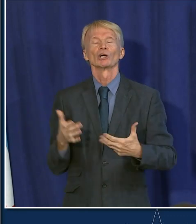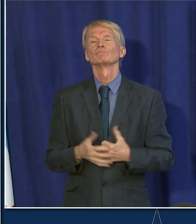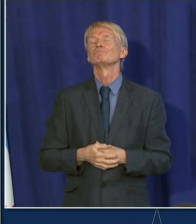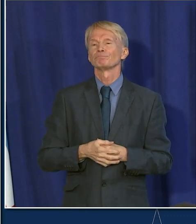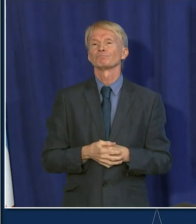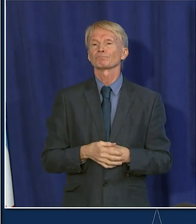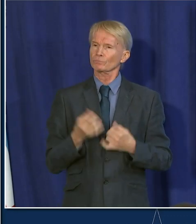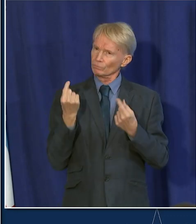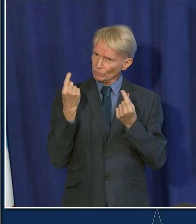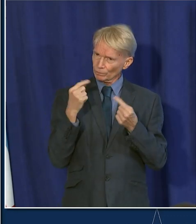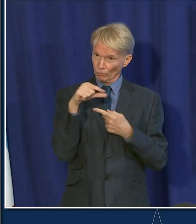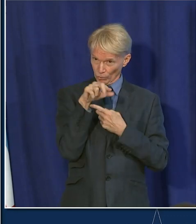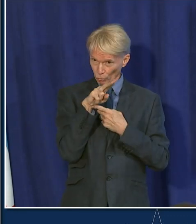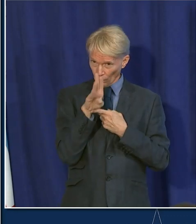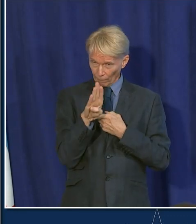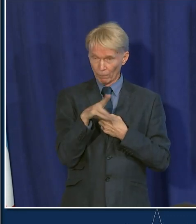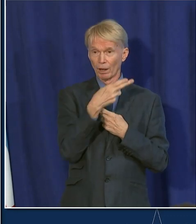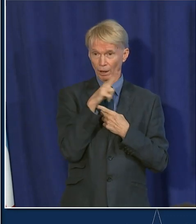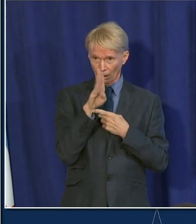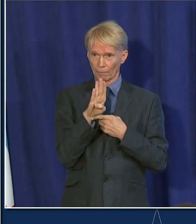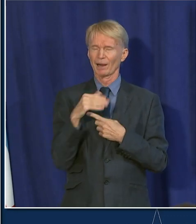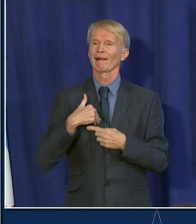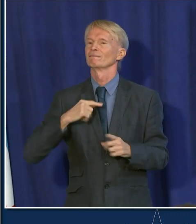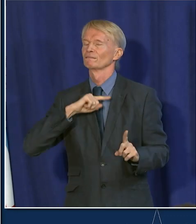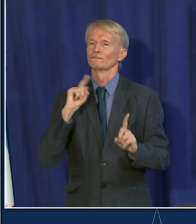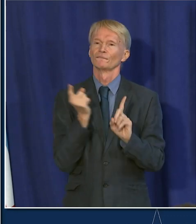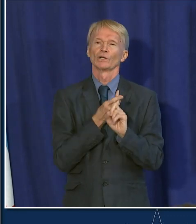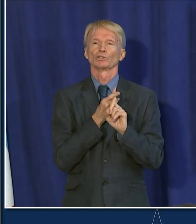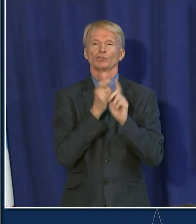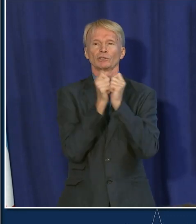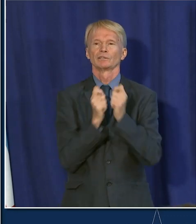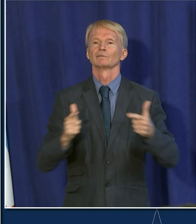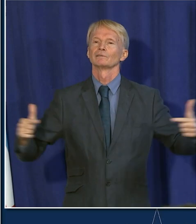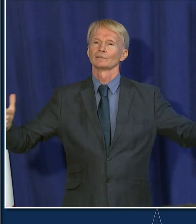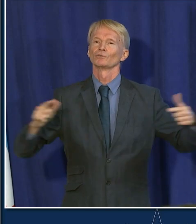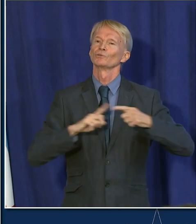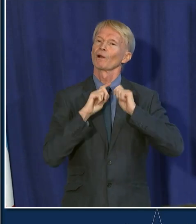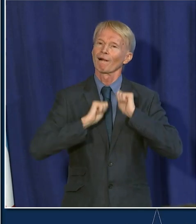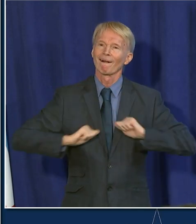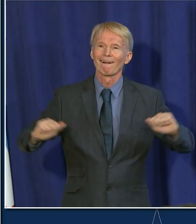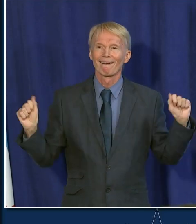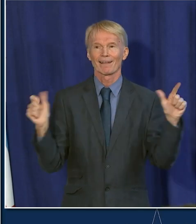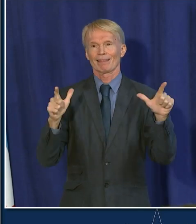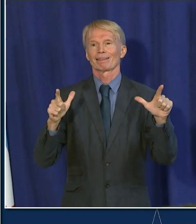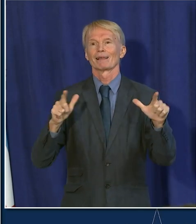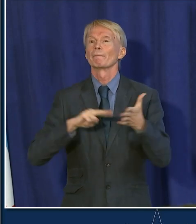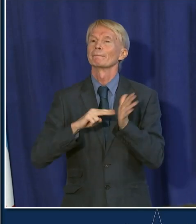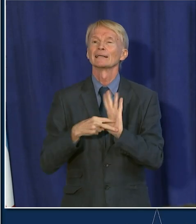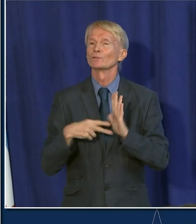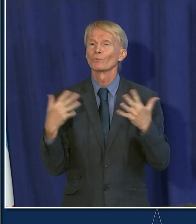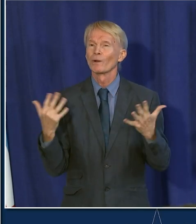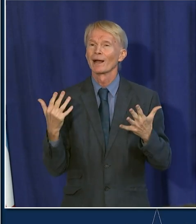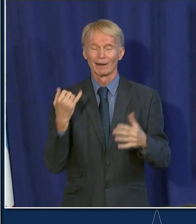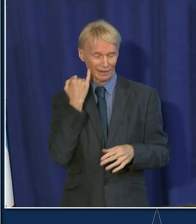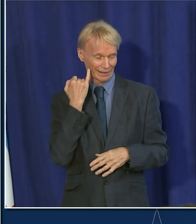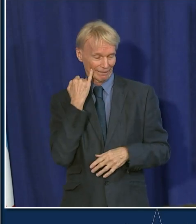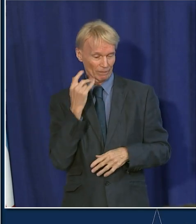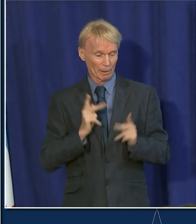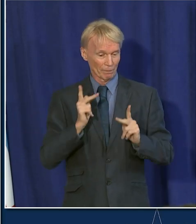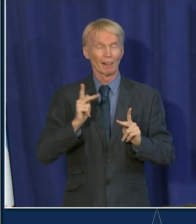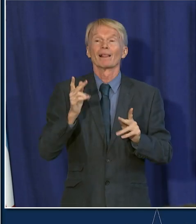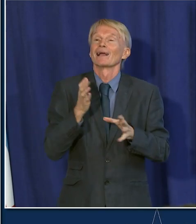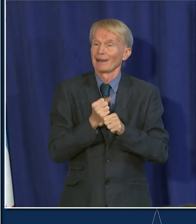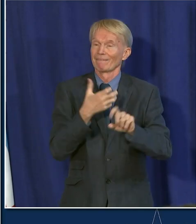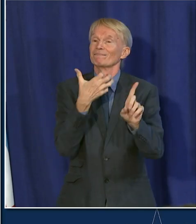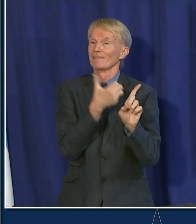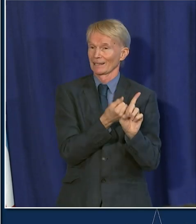is Grubhub had sponsored the initial expansion phase of this to everybody, and we'd been giving folks who were getting vaccinated a Grubhub